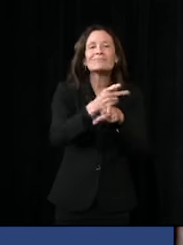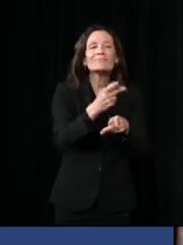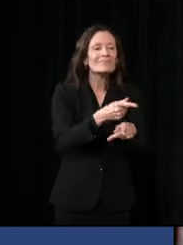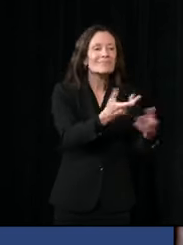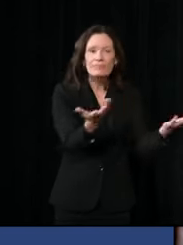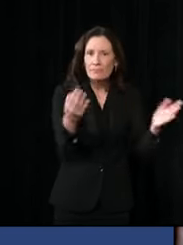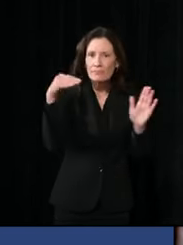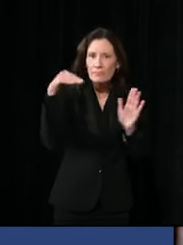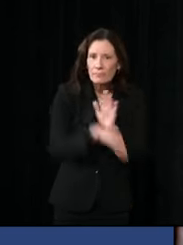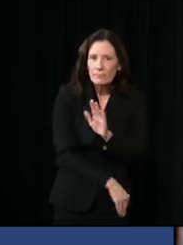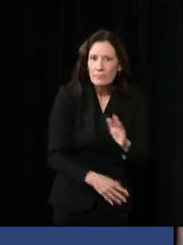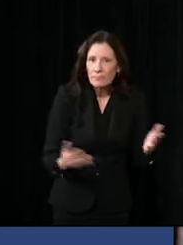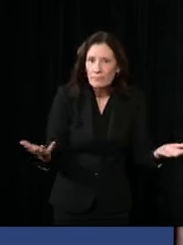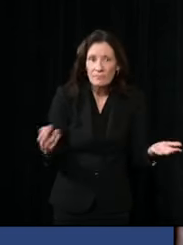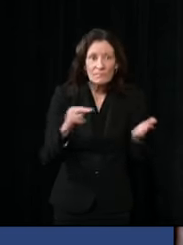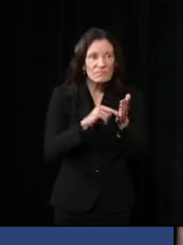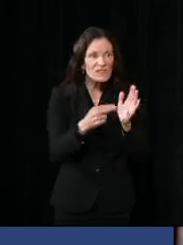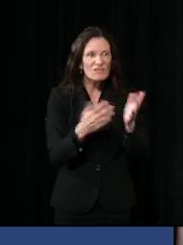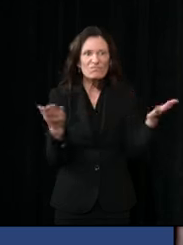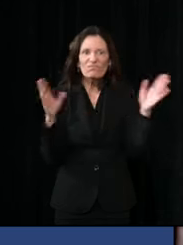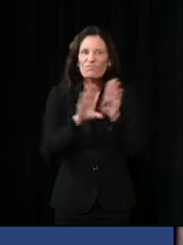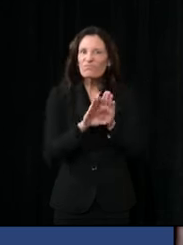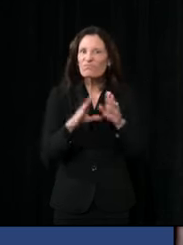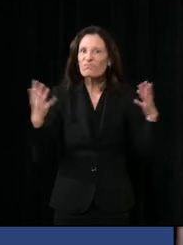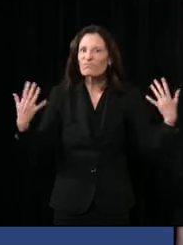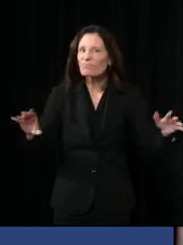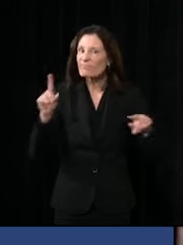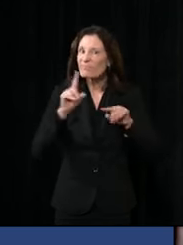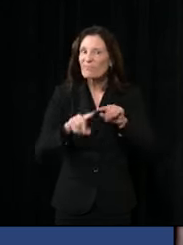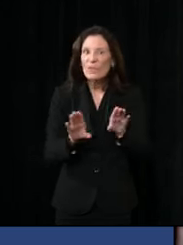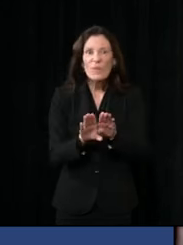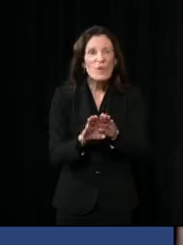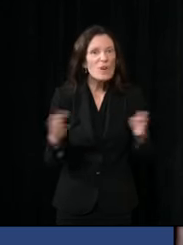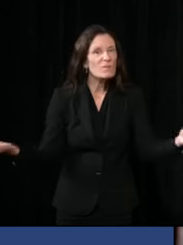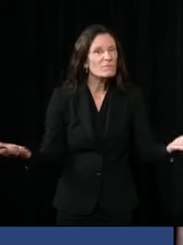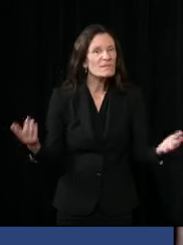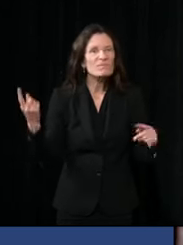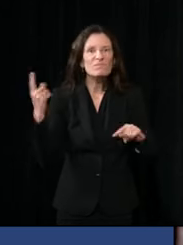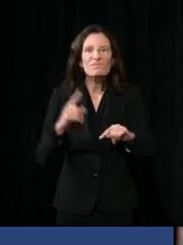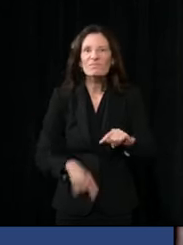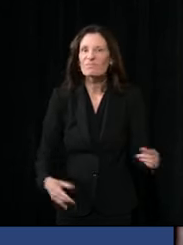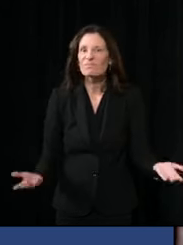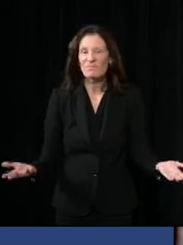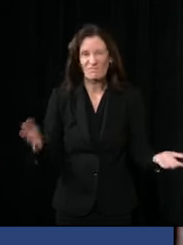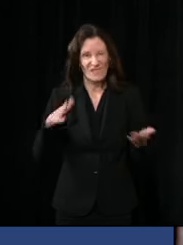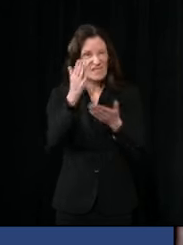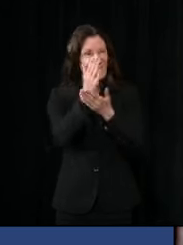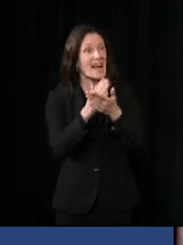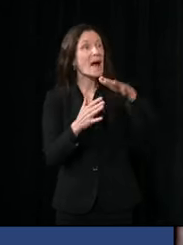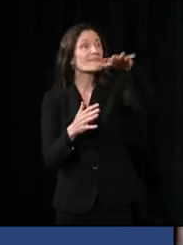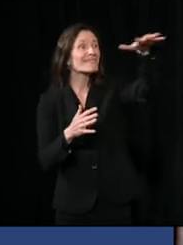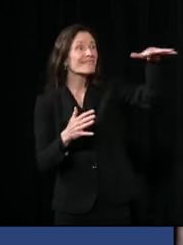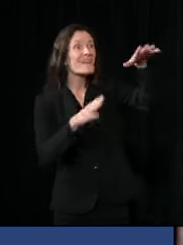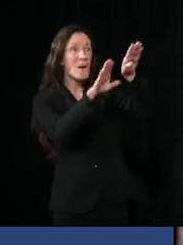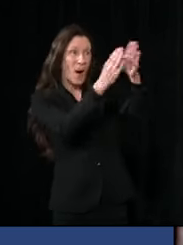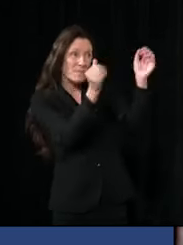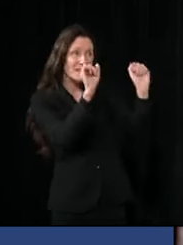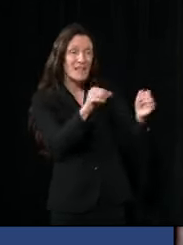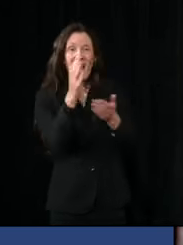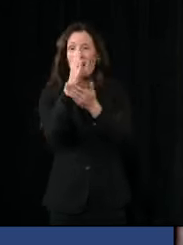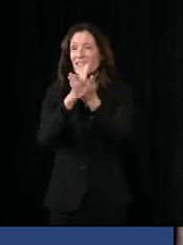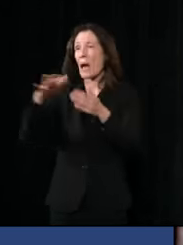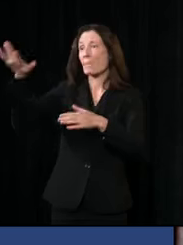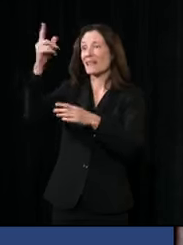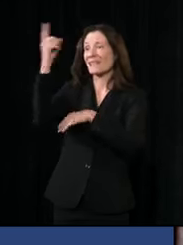than 1/3 of child care providers will be forced to permanently shut their doors due to lack of revenue. And yet,